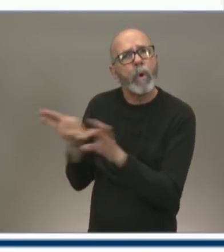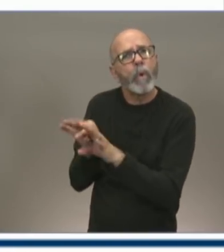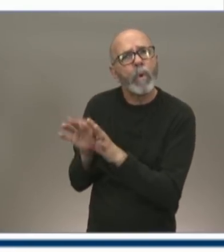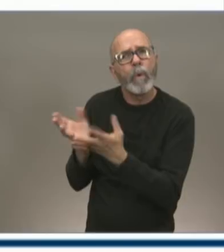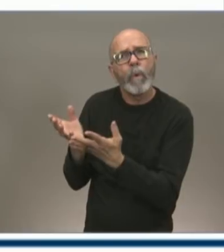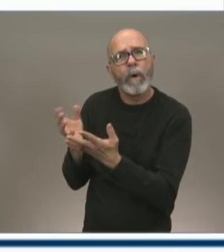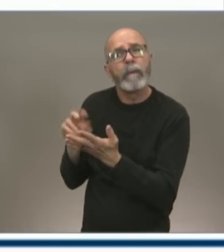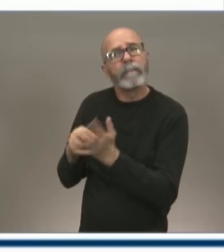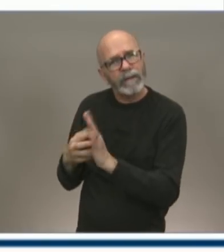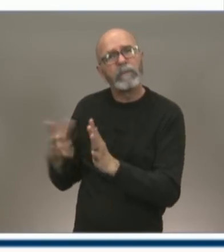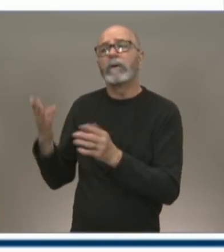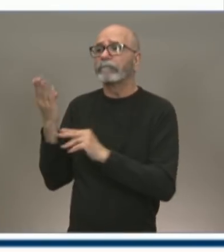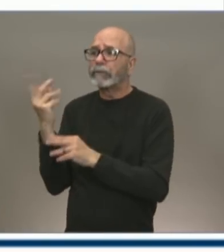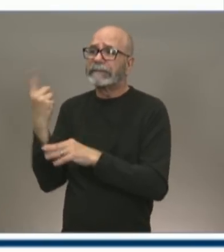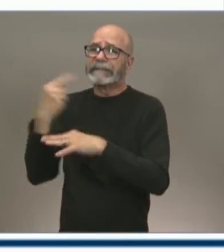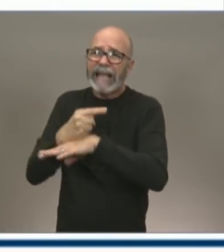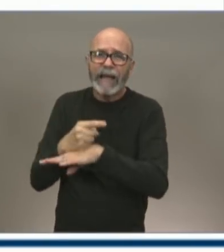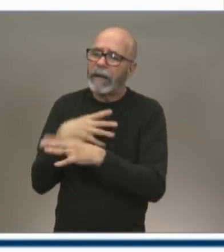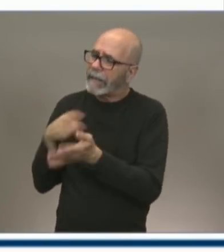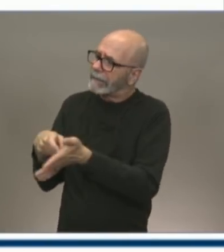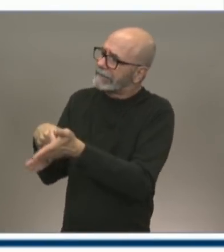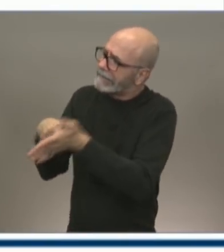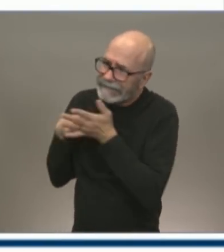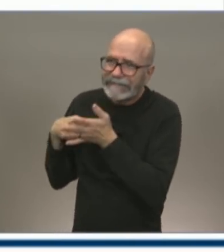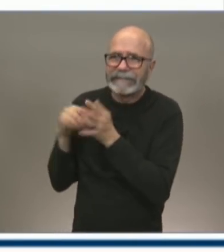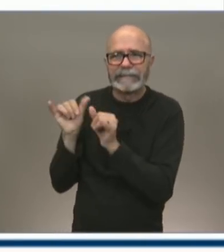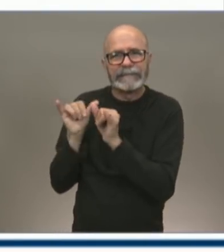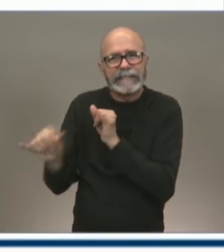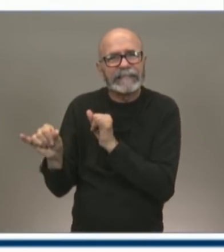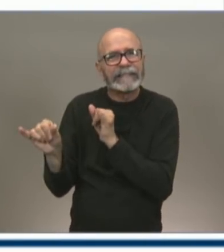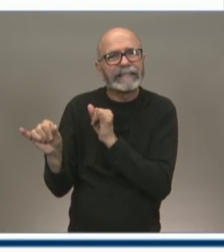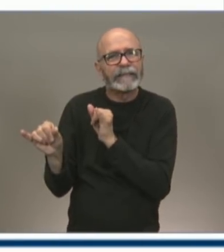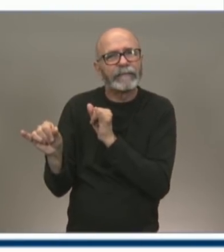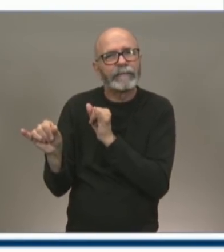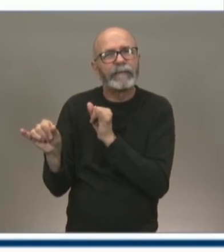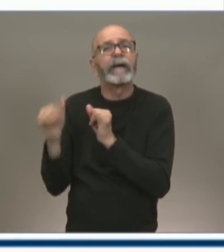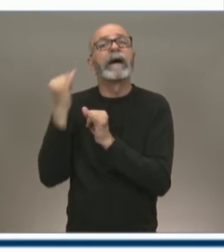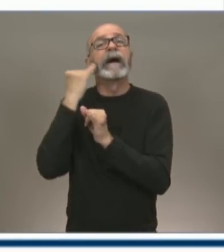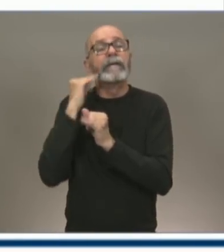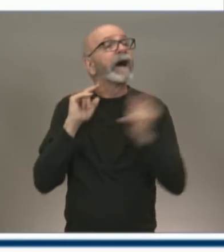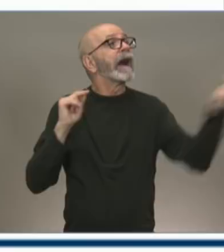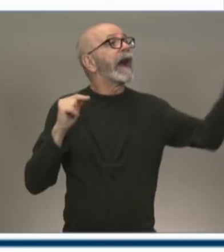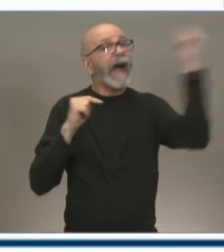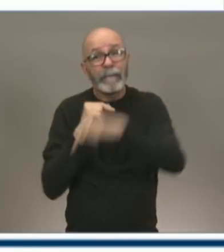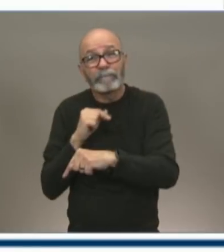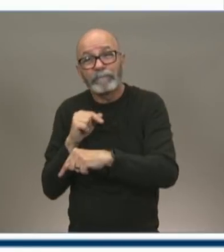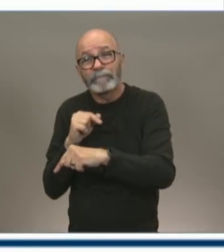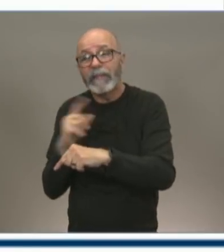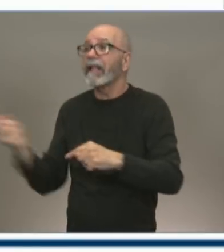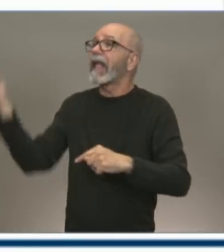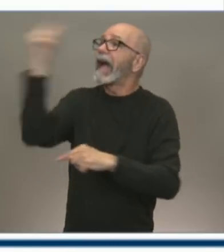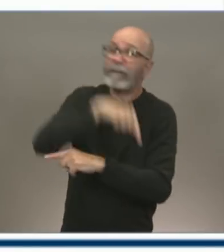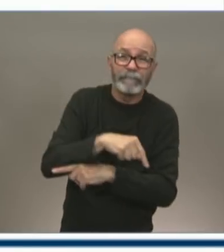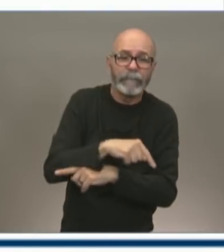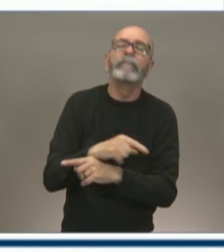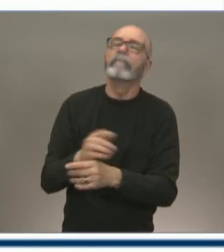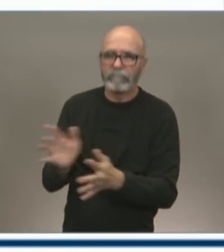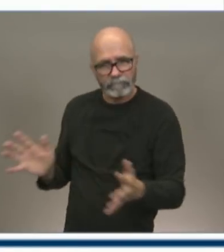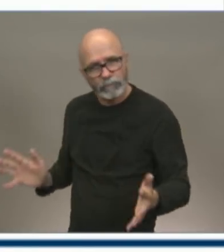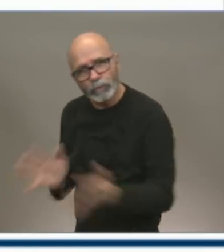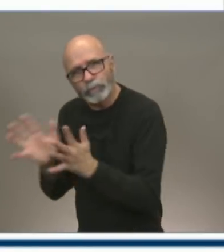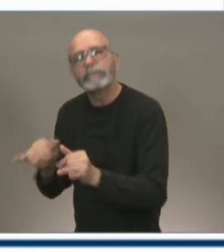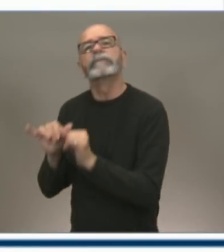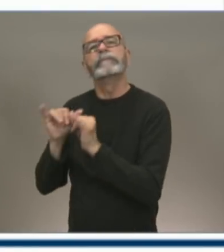we have required most people to quarantine when they come into Nova Scotia from very early on in the pandemic has been